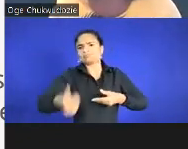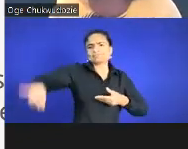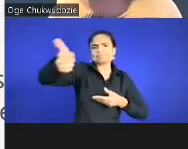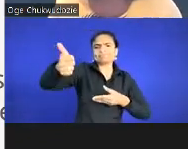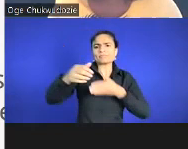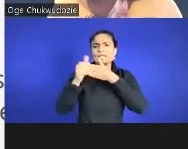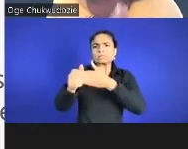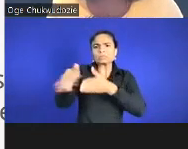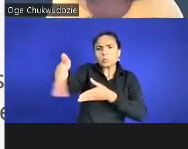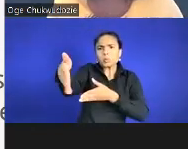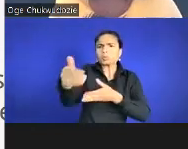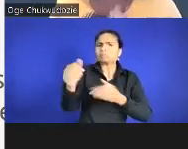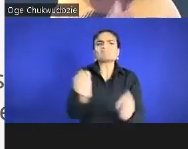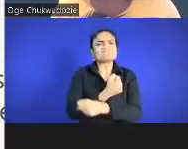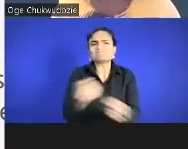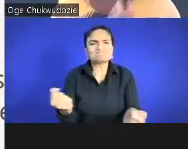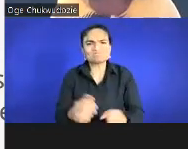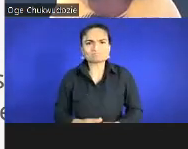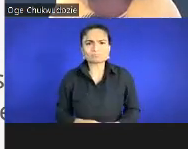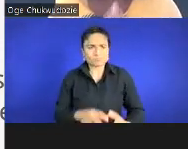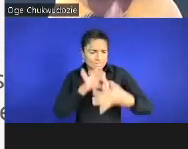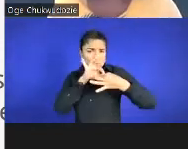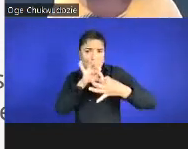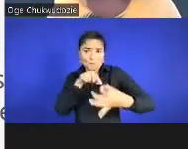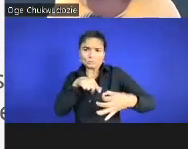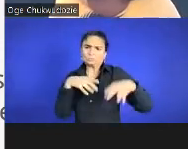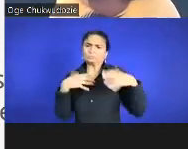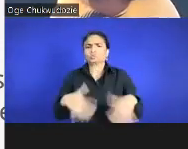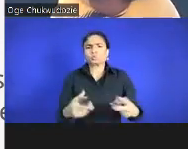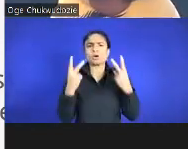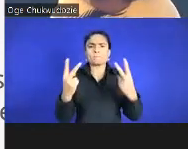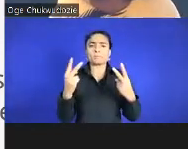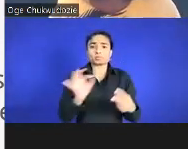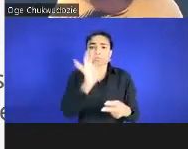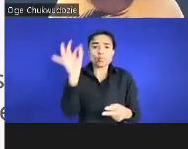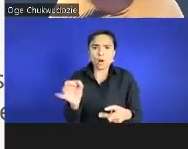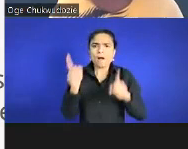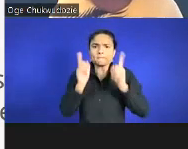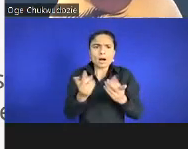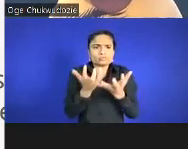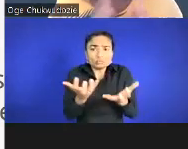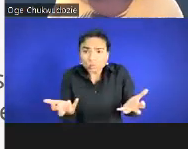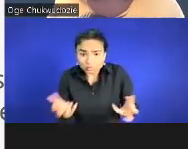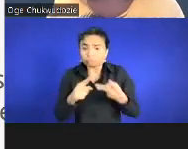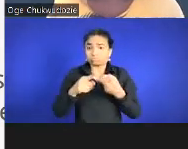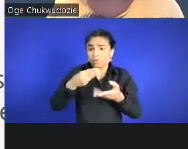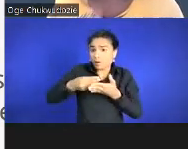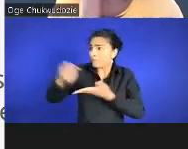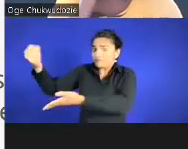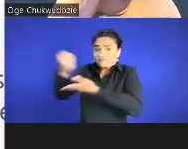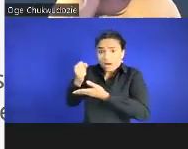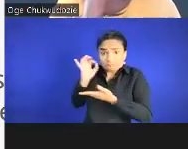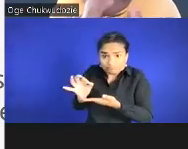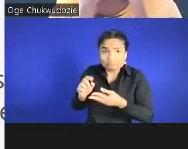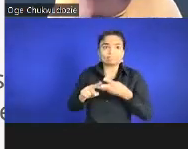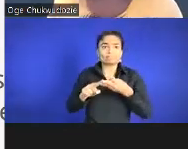work. Agree on internal process for handling reports when they come in. So you are